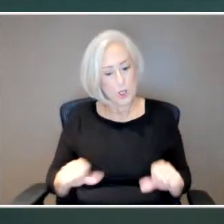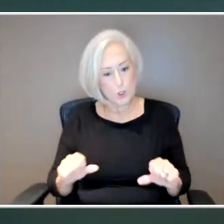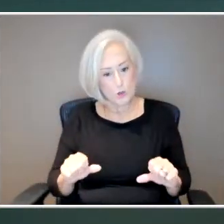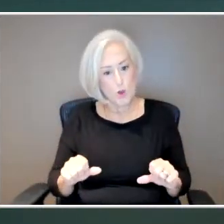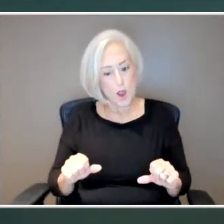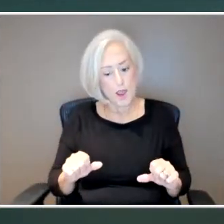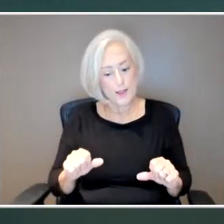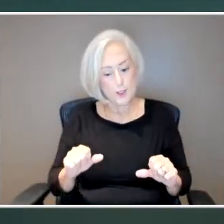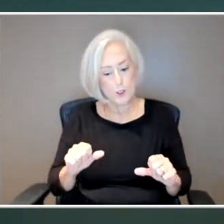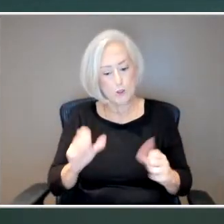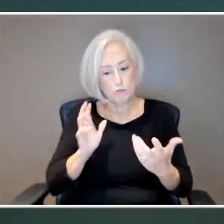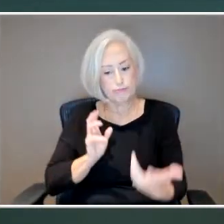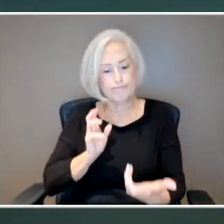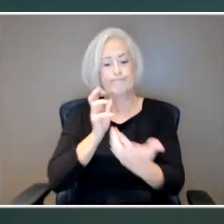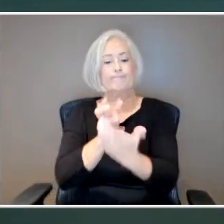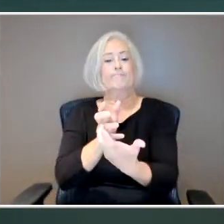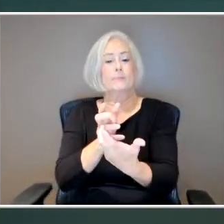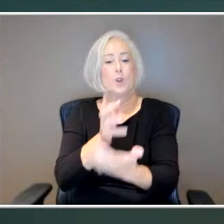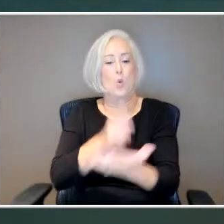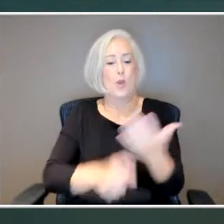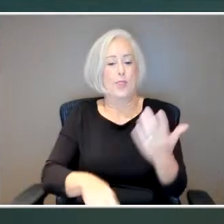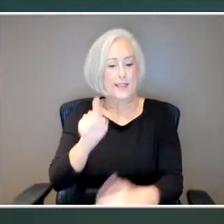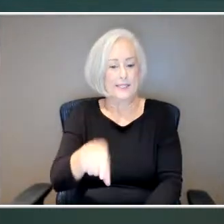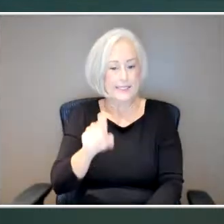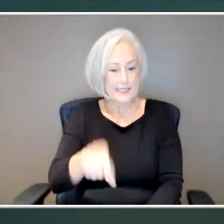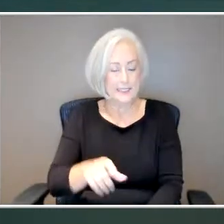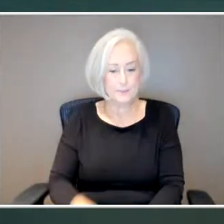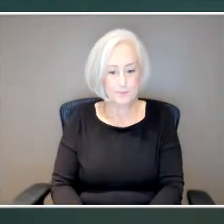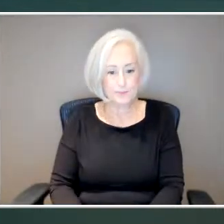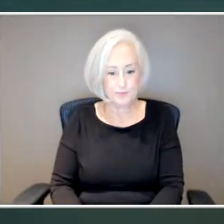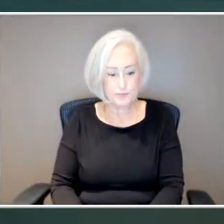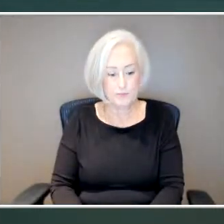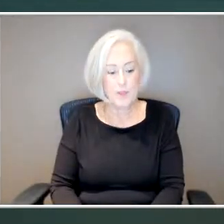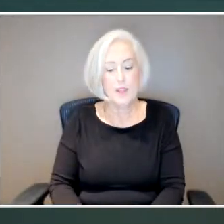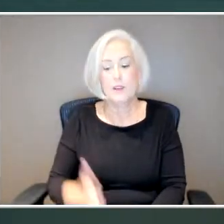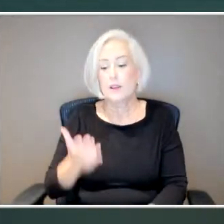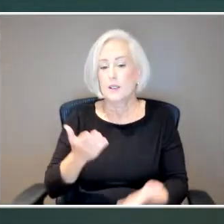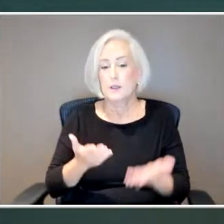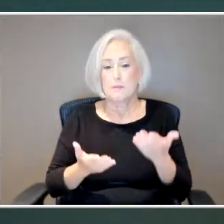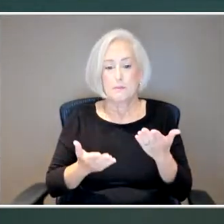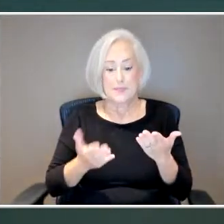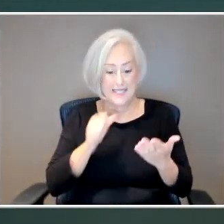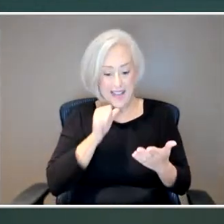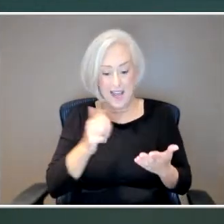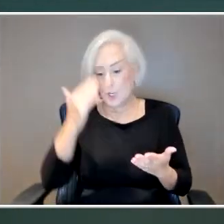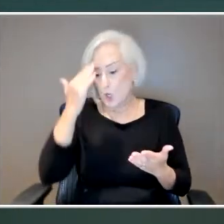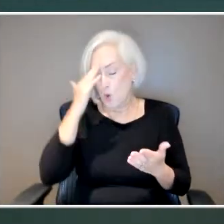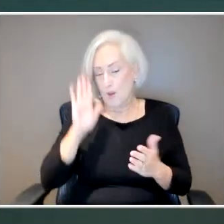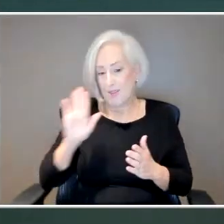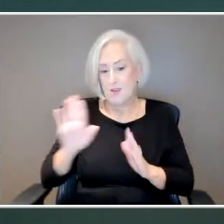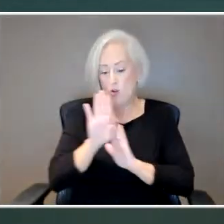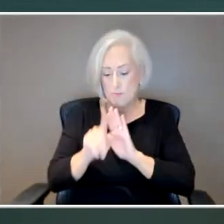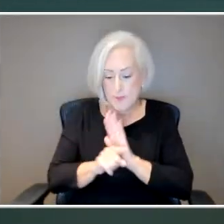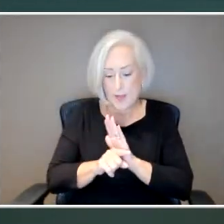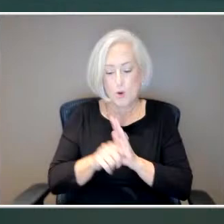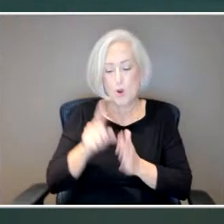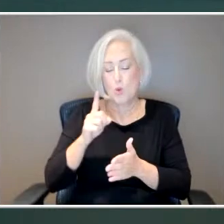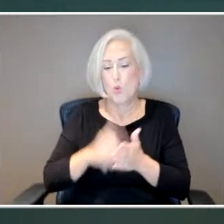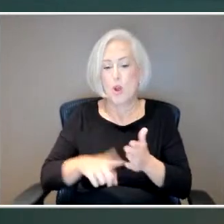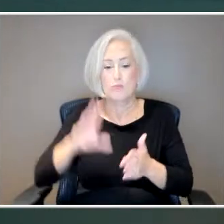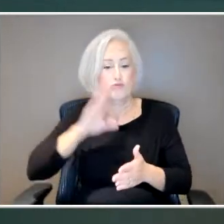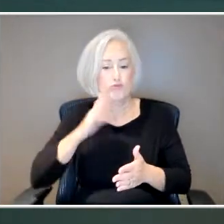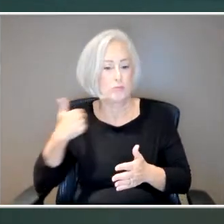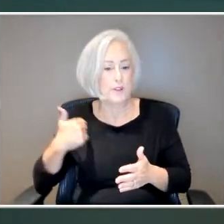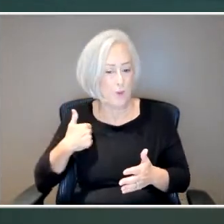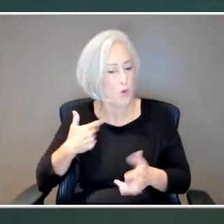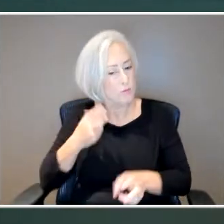they are. But oftentimes, not having that background and not knowing that can be really difficult. I think, one of the things